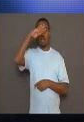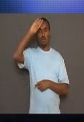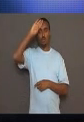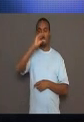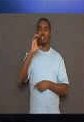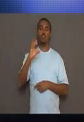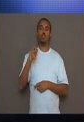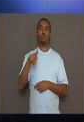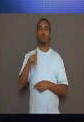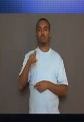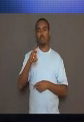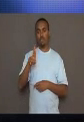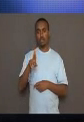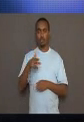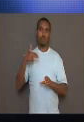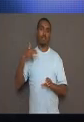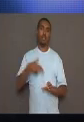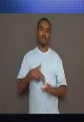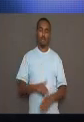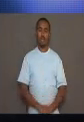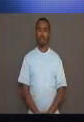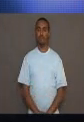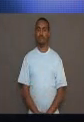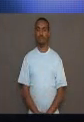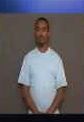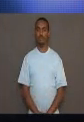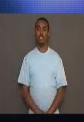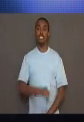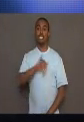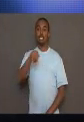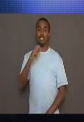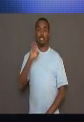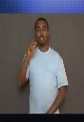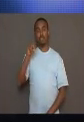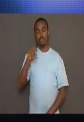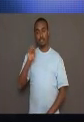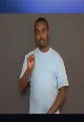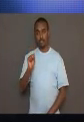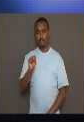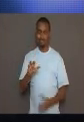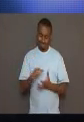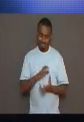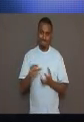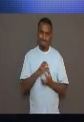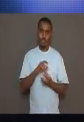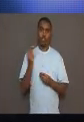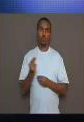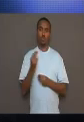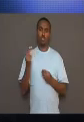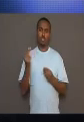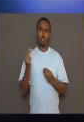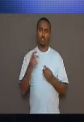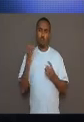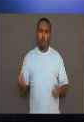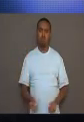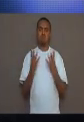and copper from Namibia. The jeans are stone-washed using pumice